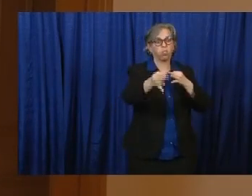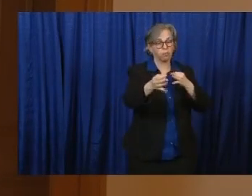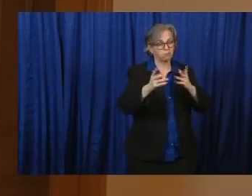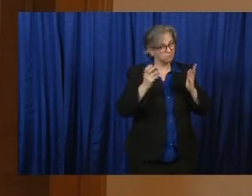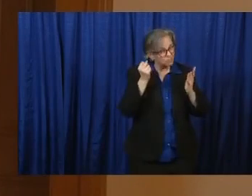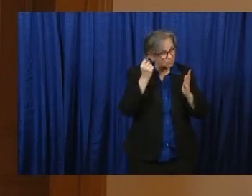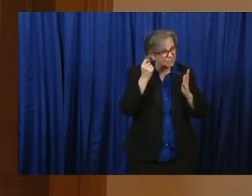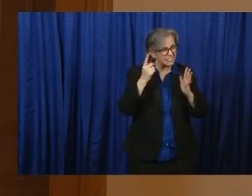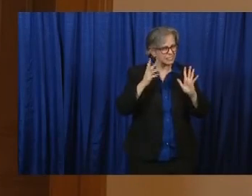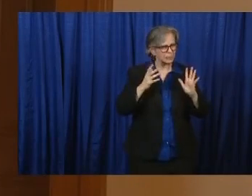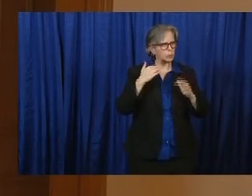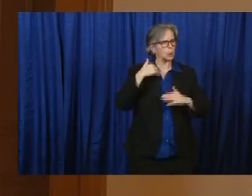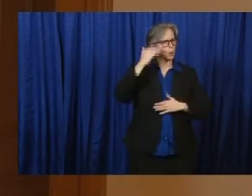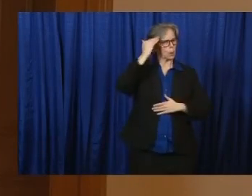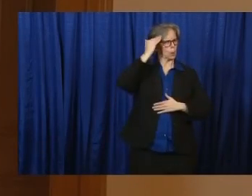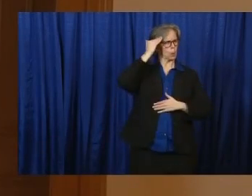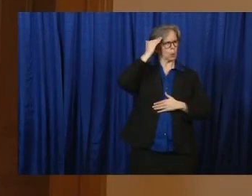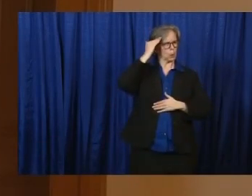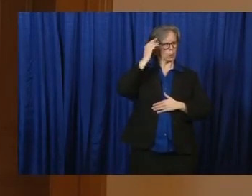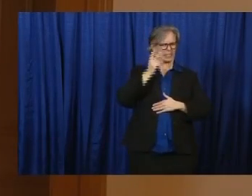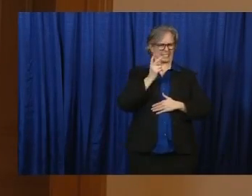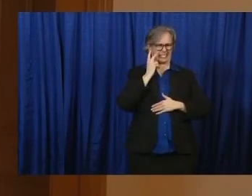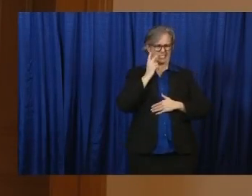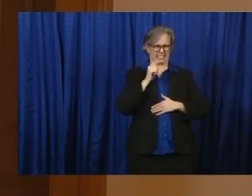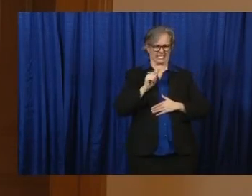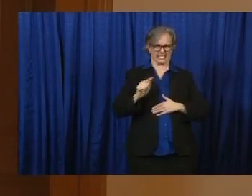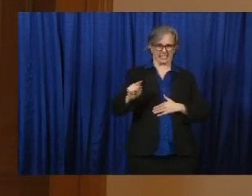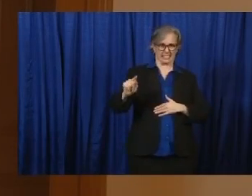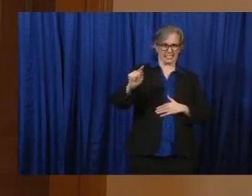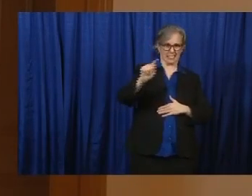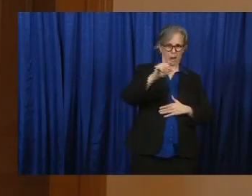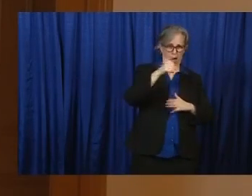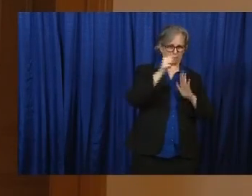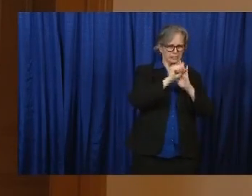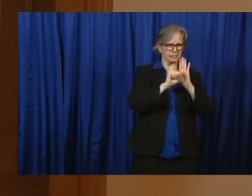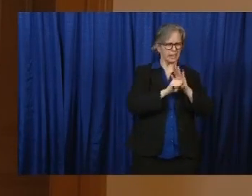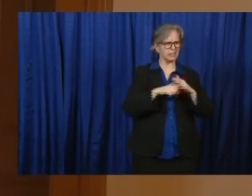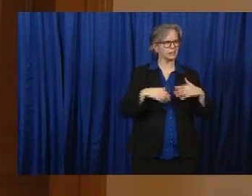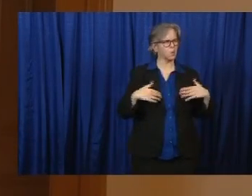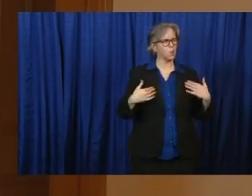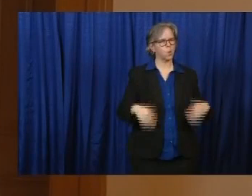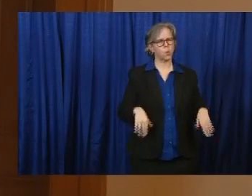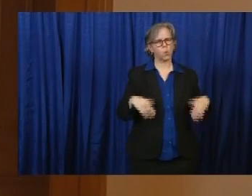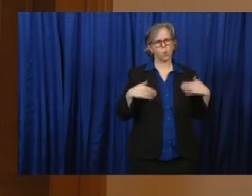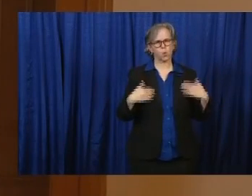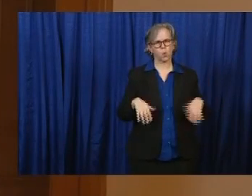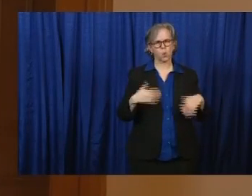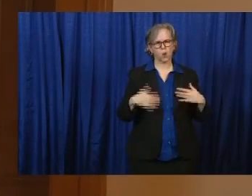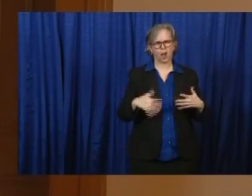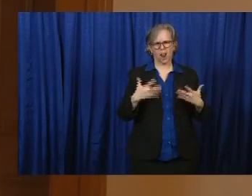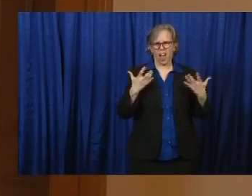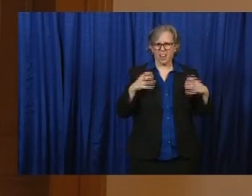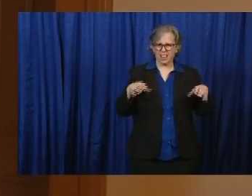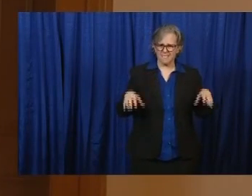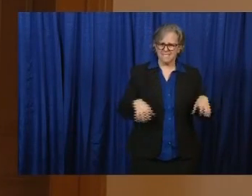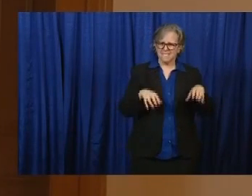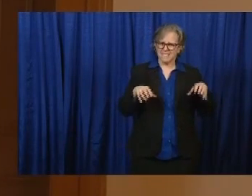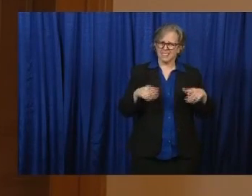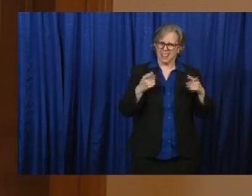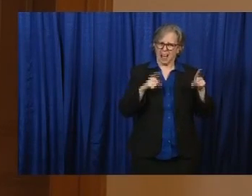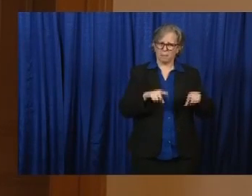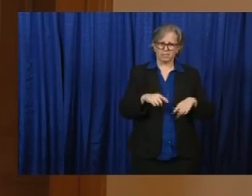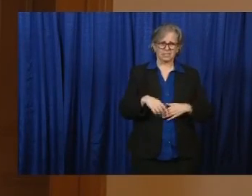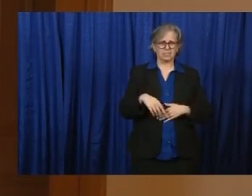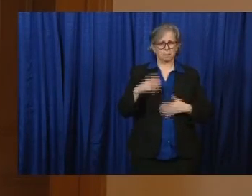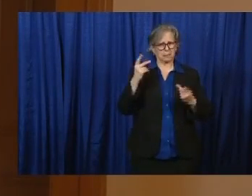see from the stories from the front line, it's a lot of work right now in ICUs and hospitals. They're really already seeing this.